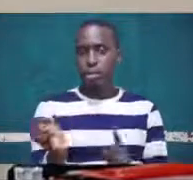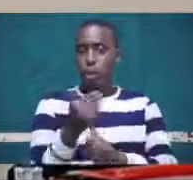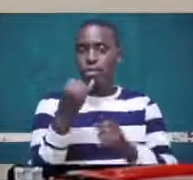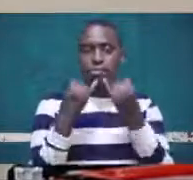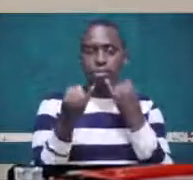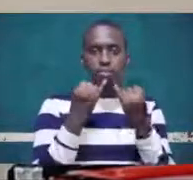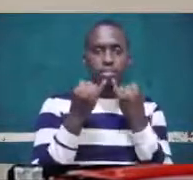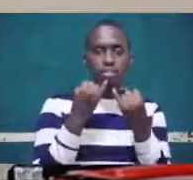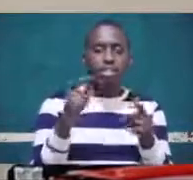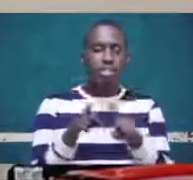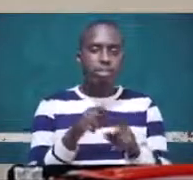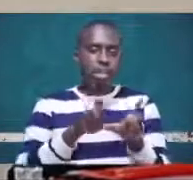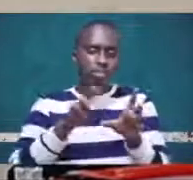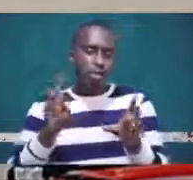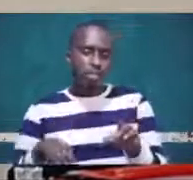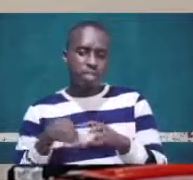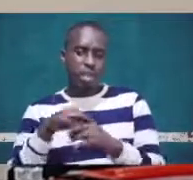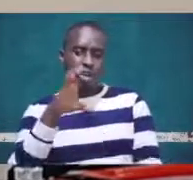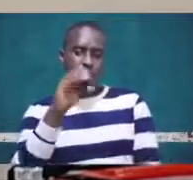decode it, so remove the locks,